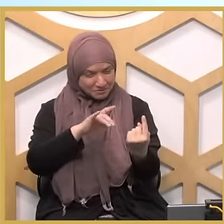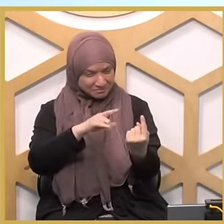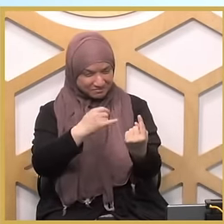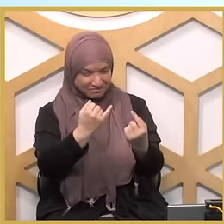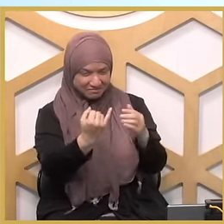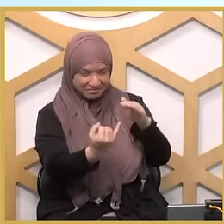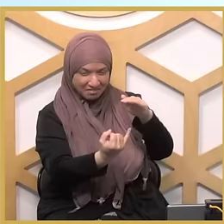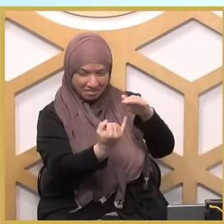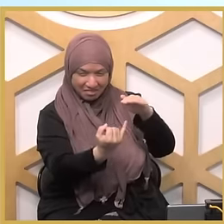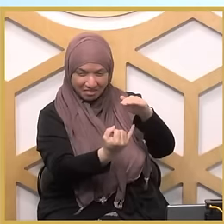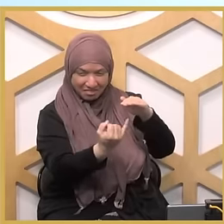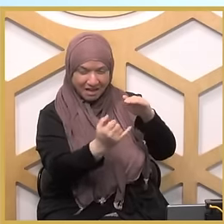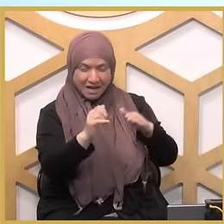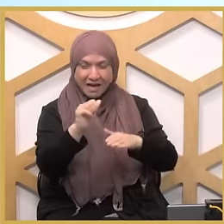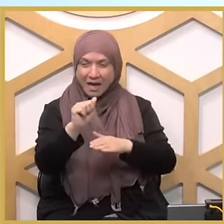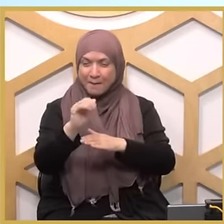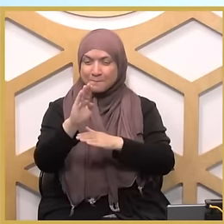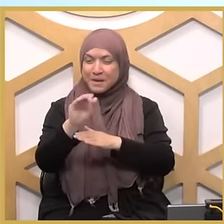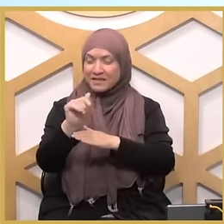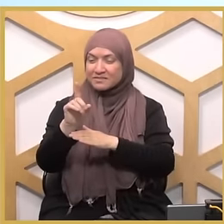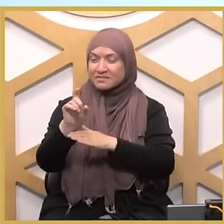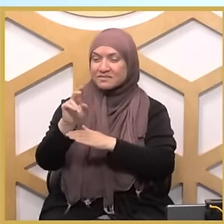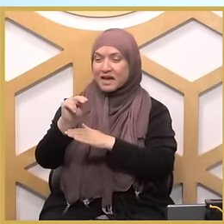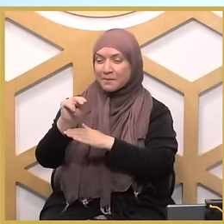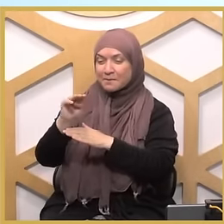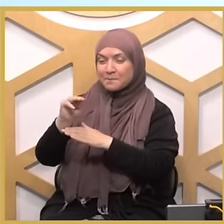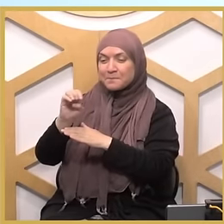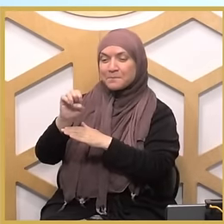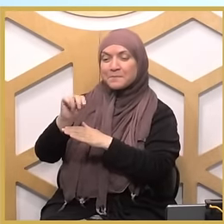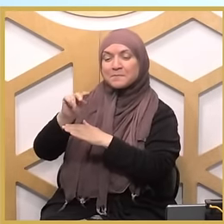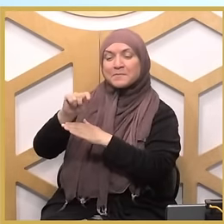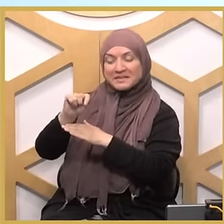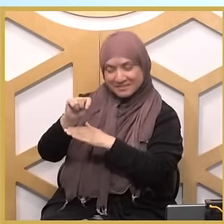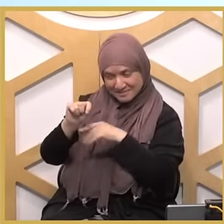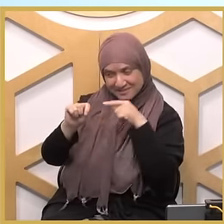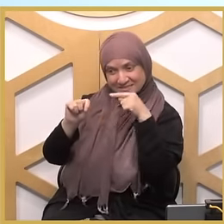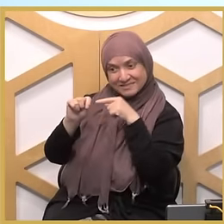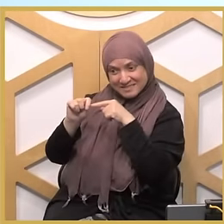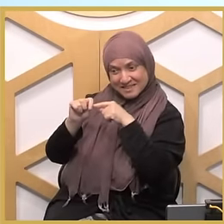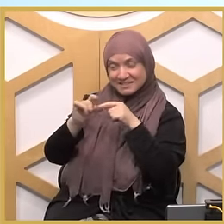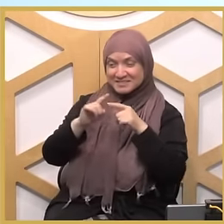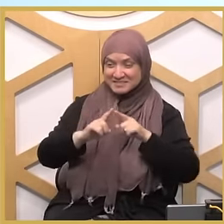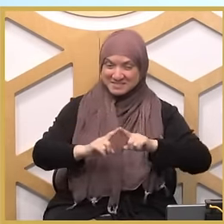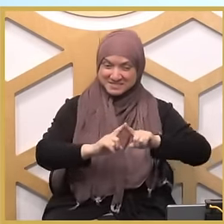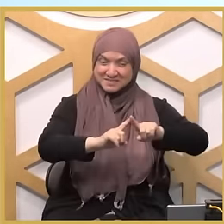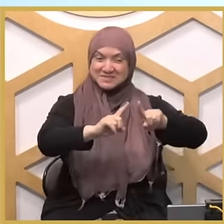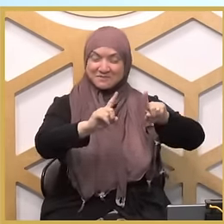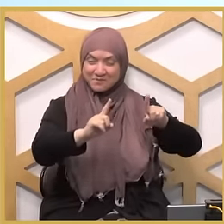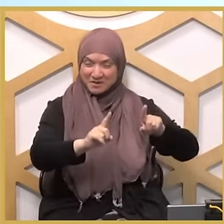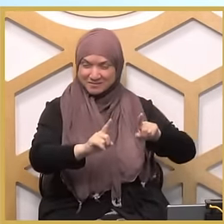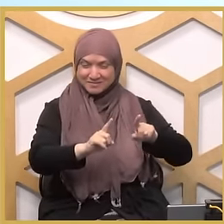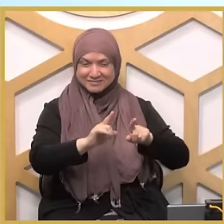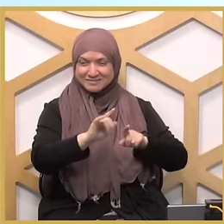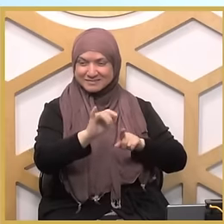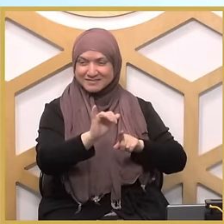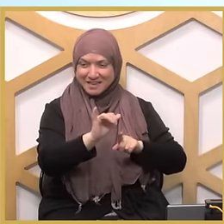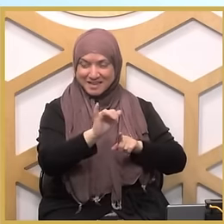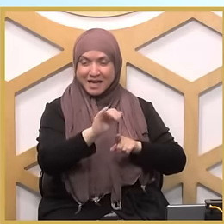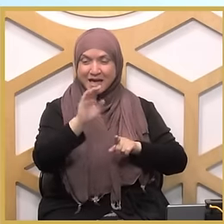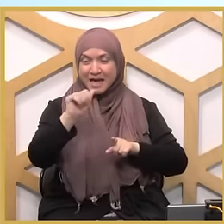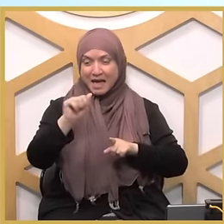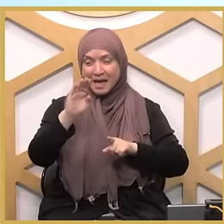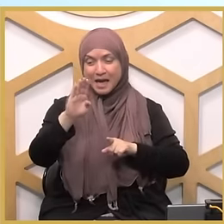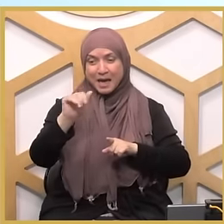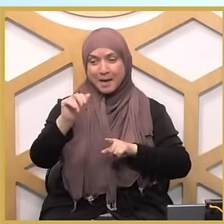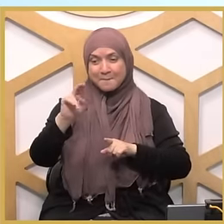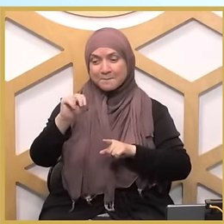as you are alive, He has not shut the door on you, even if you left the house, right? So even if you've been kicked out of the house,